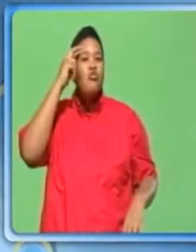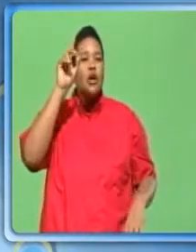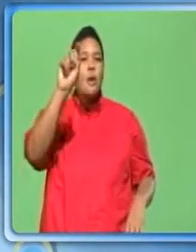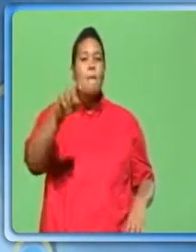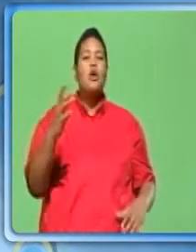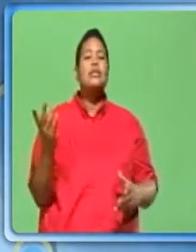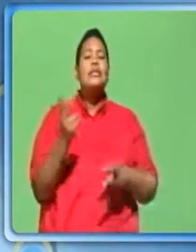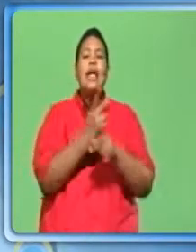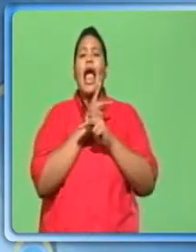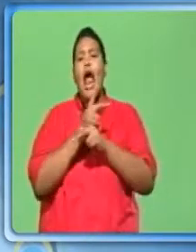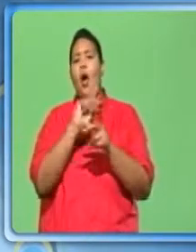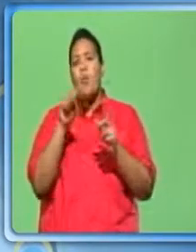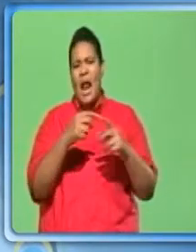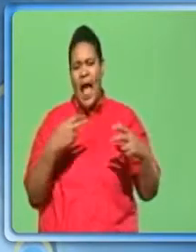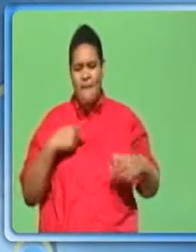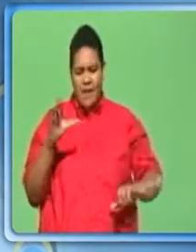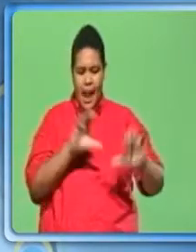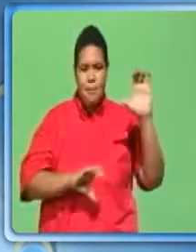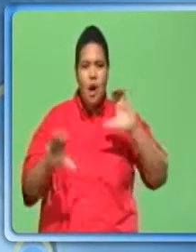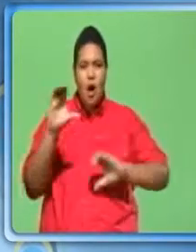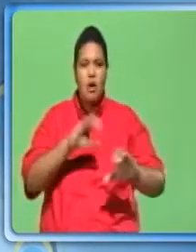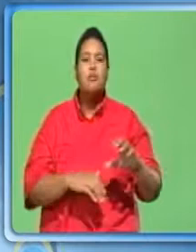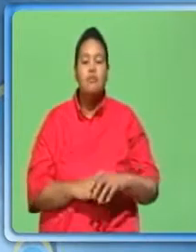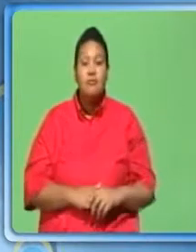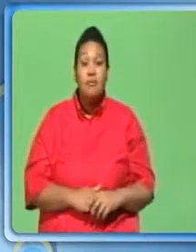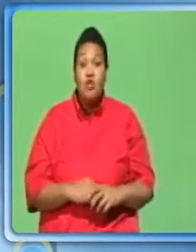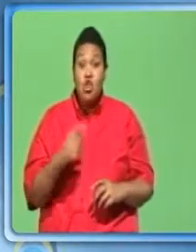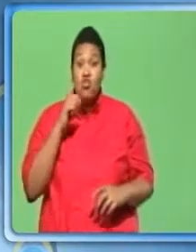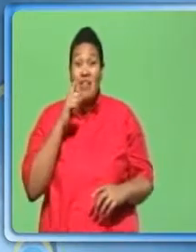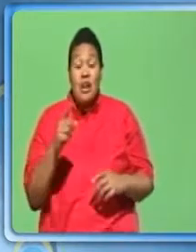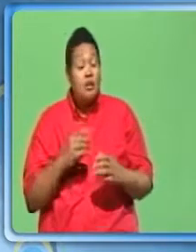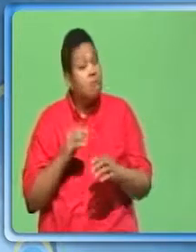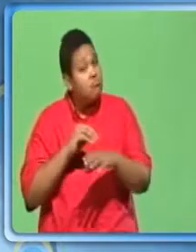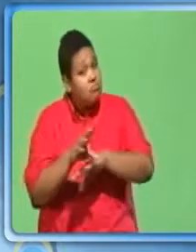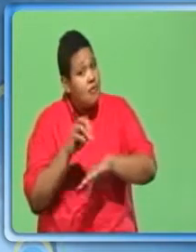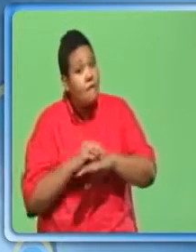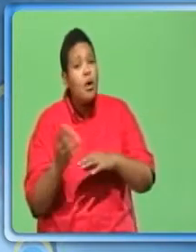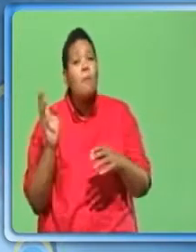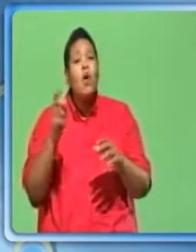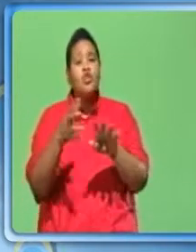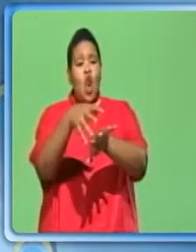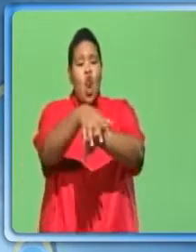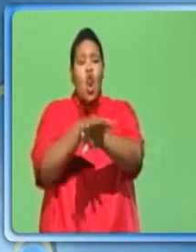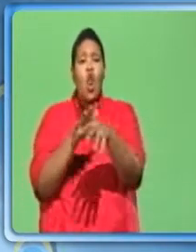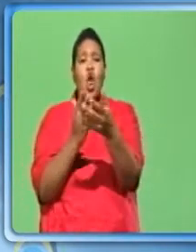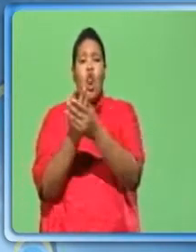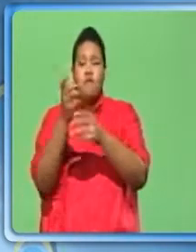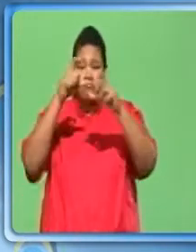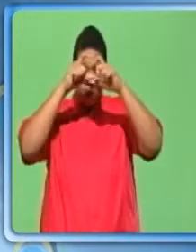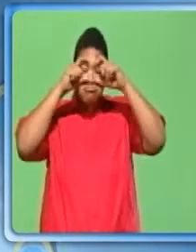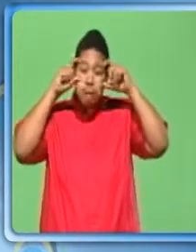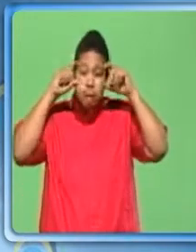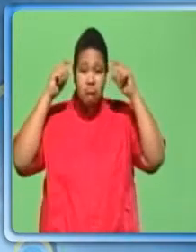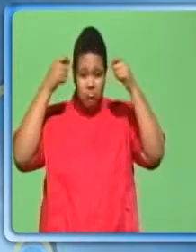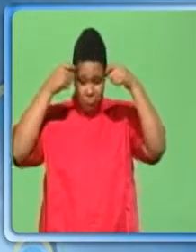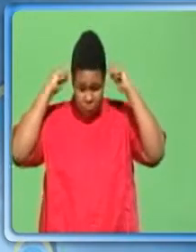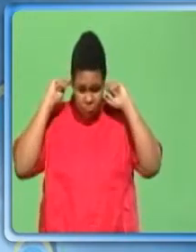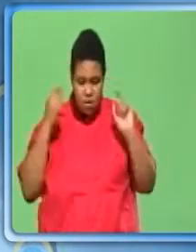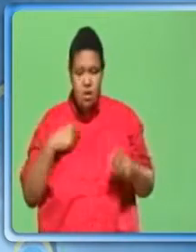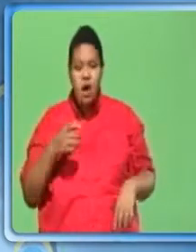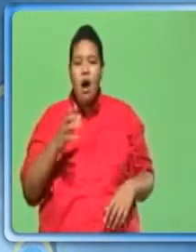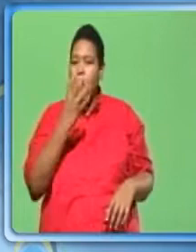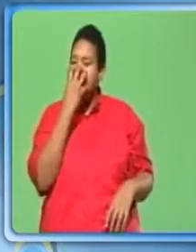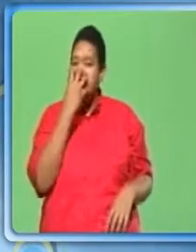take great care when handling the chemicals. It is advisable to wear gloves and goggles to prevent the inhalation